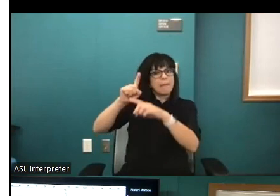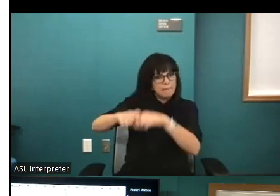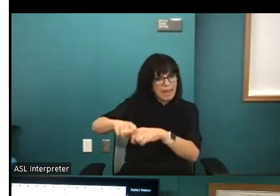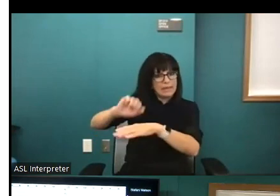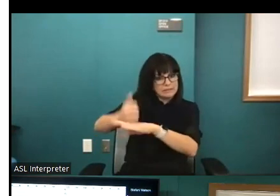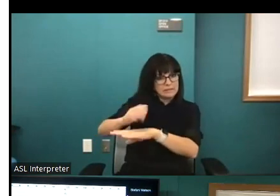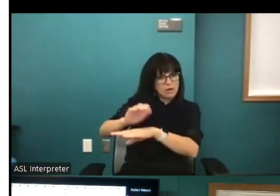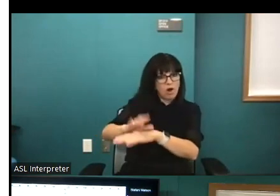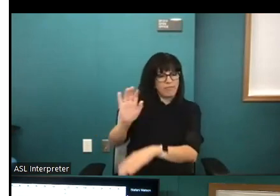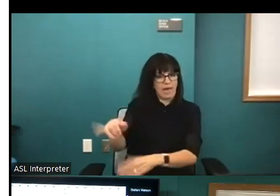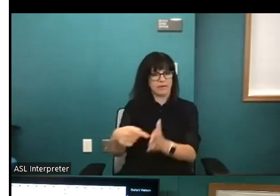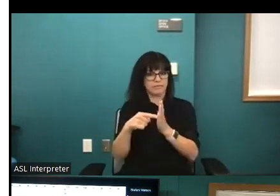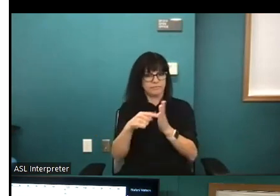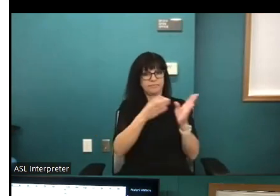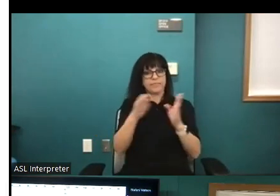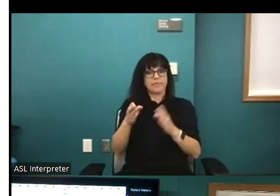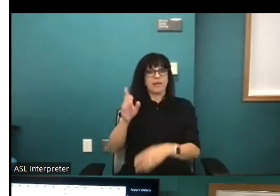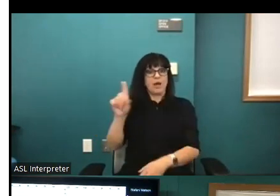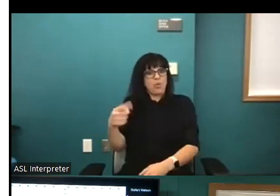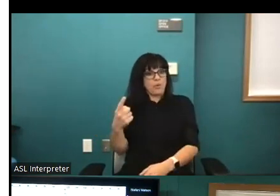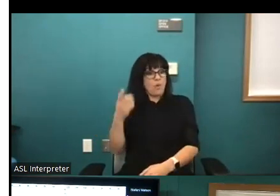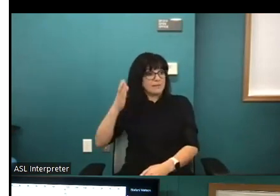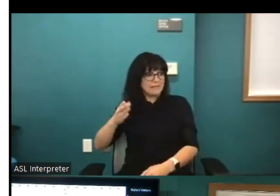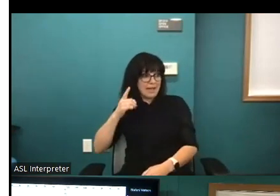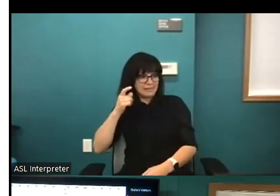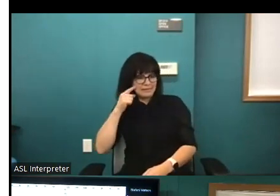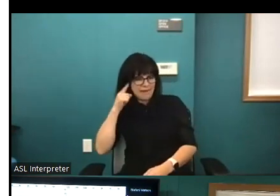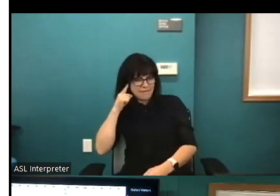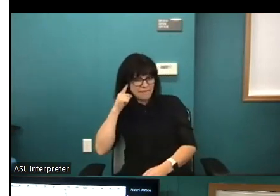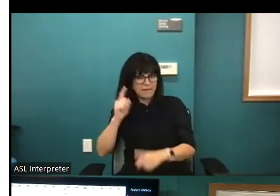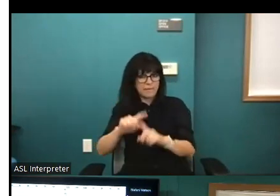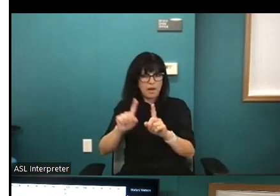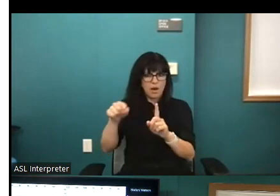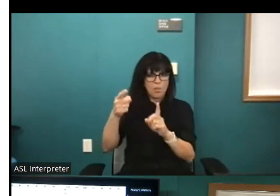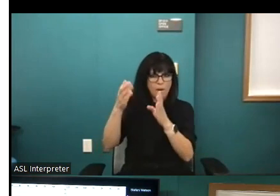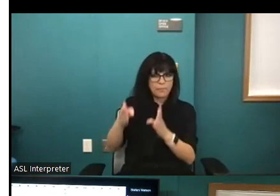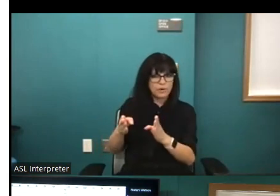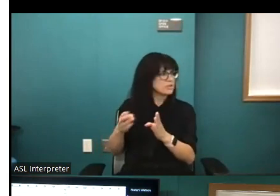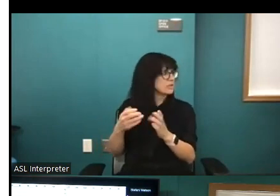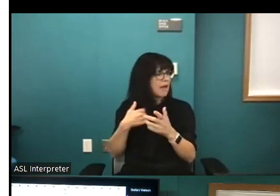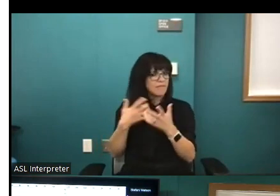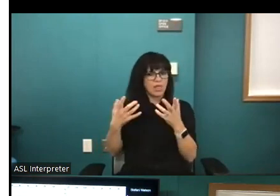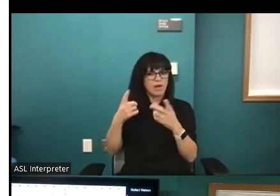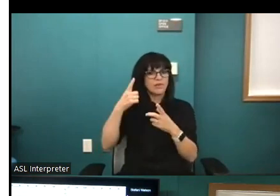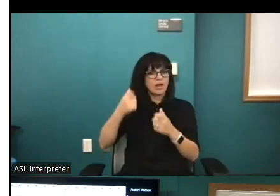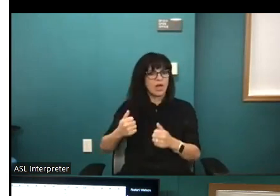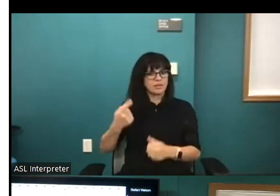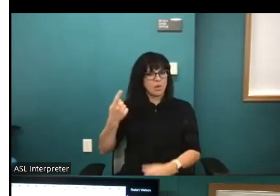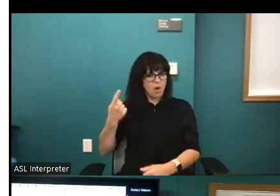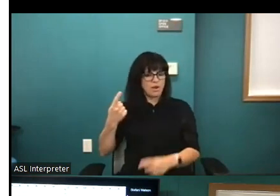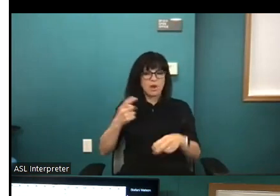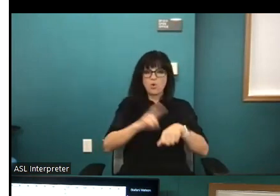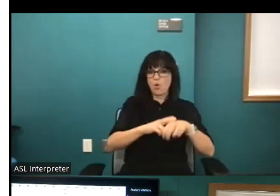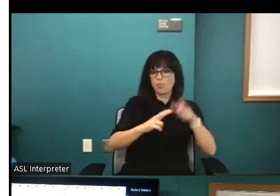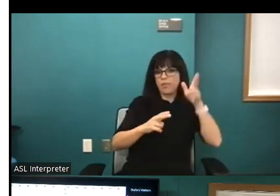know. Single-sided deafness, I know this is really confusing, but this is like one person right here. So you can see they have a lot of hearing loss on one side, but normal hearing on the other.